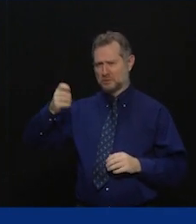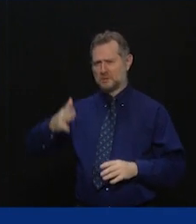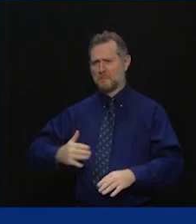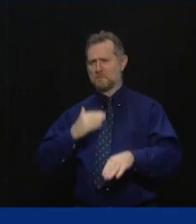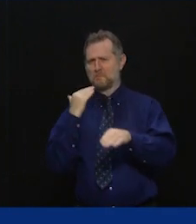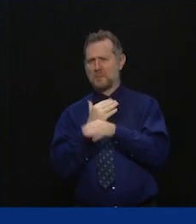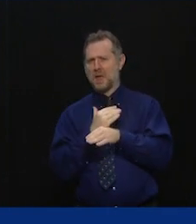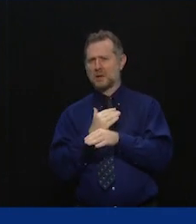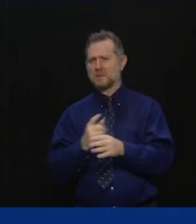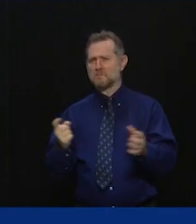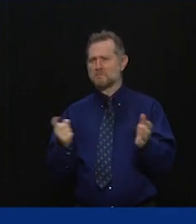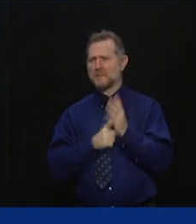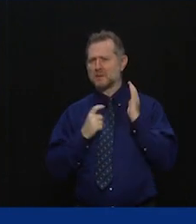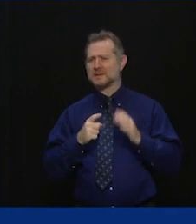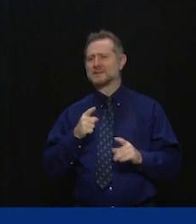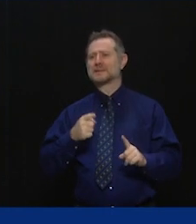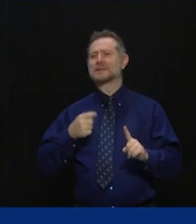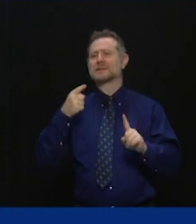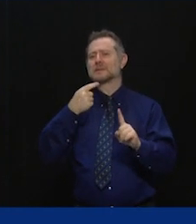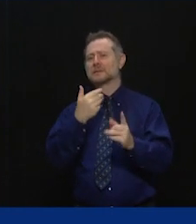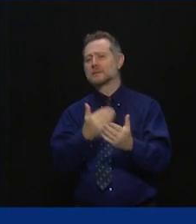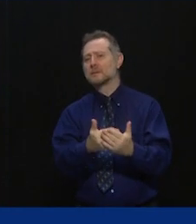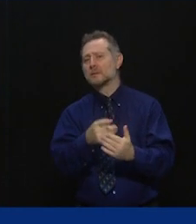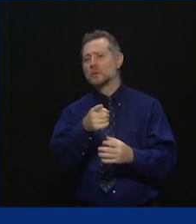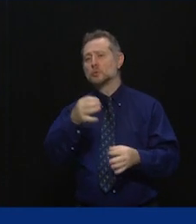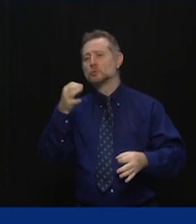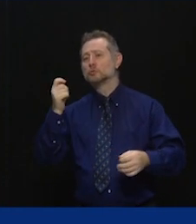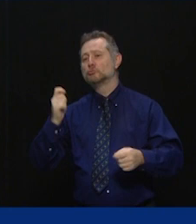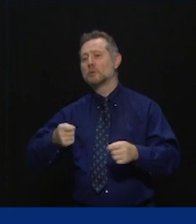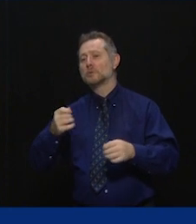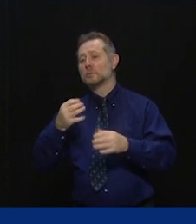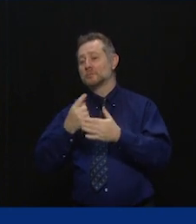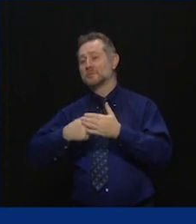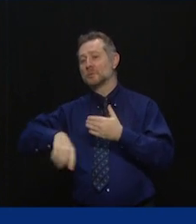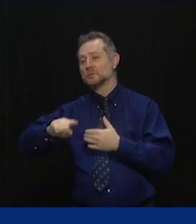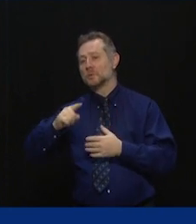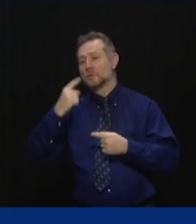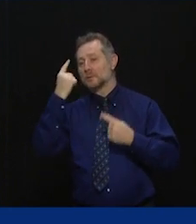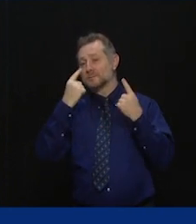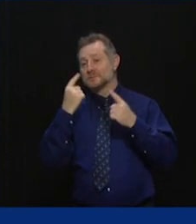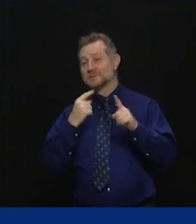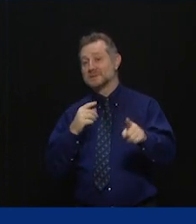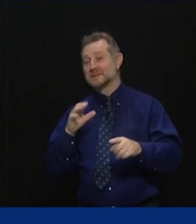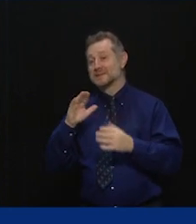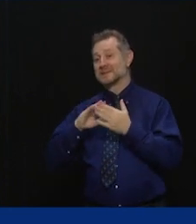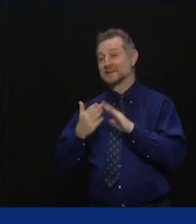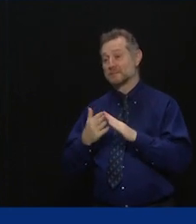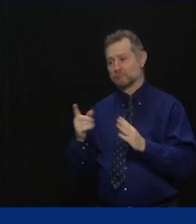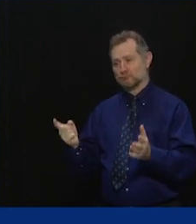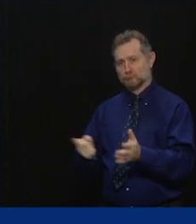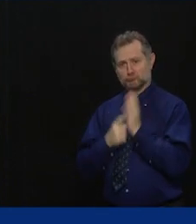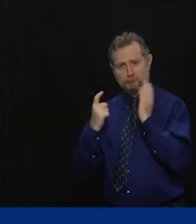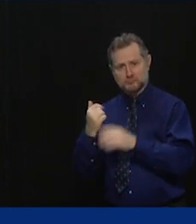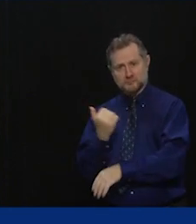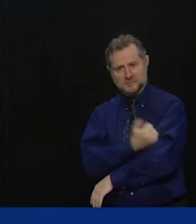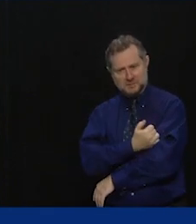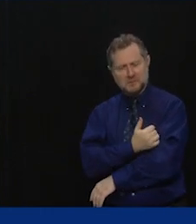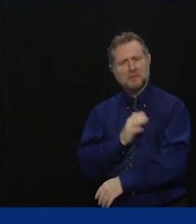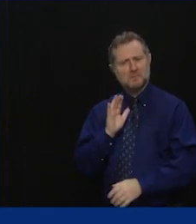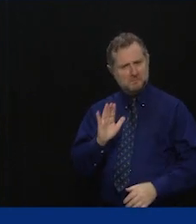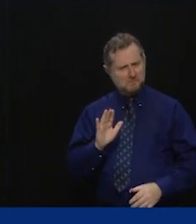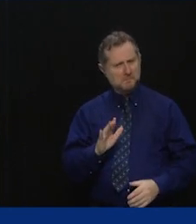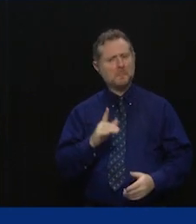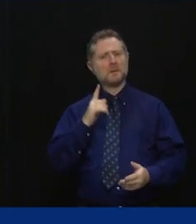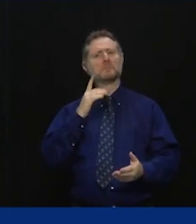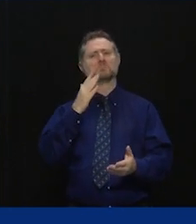mandate until the court date next week. I'm wondering, the city's vaccine mandate, the TRO, was lifted, but only after medical and